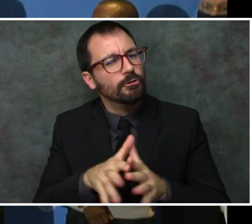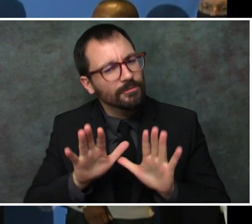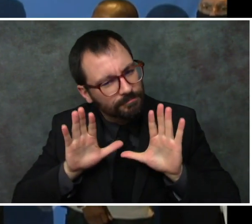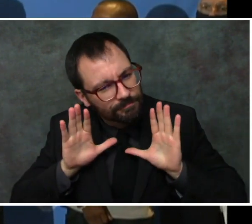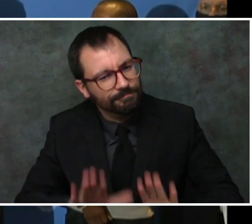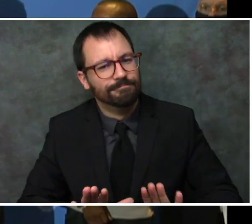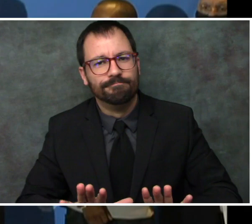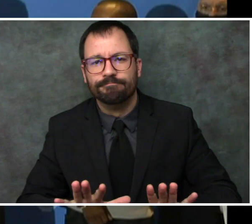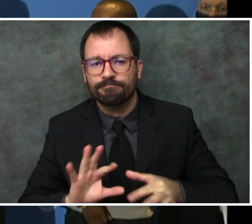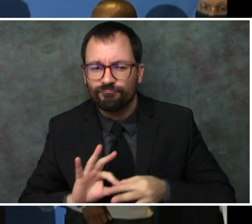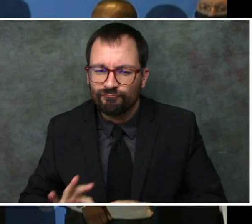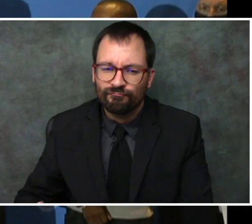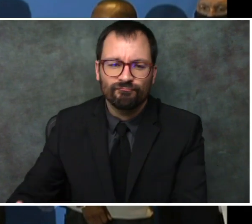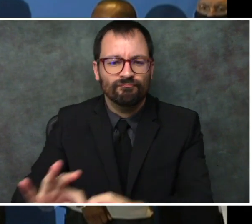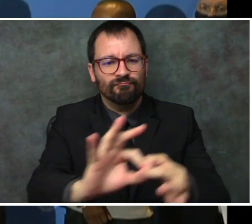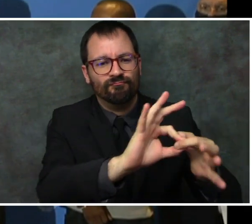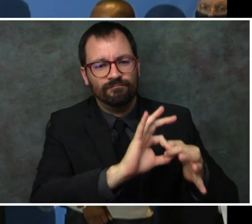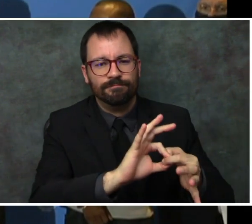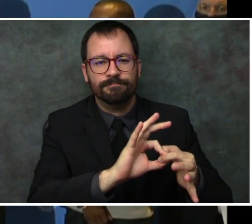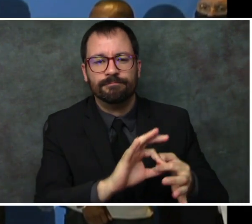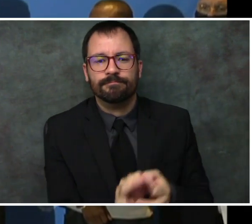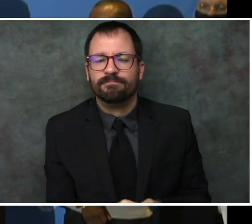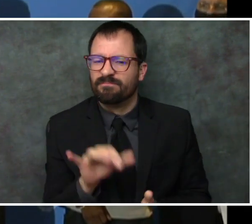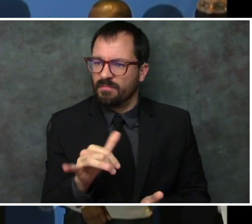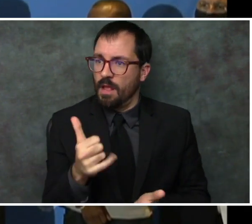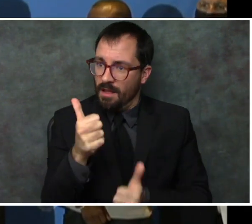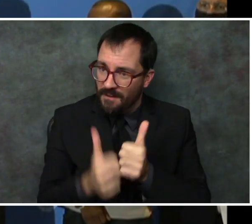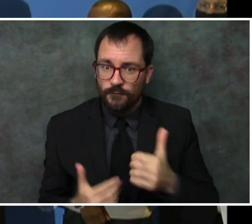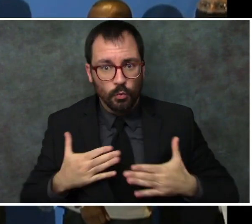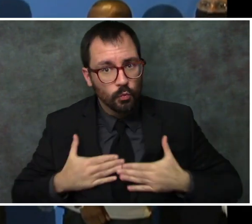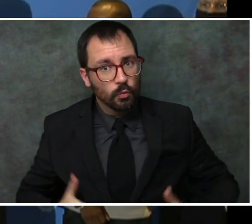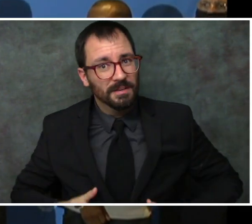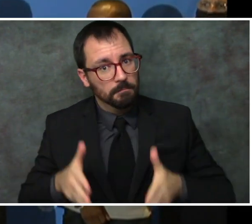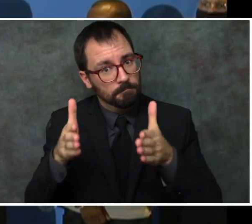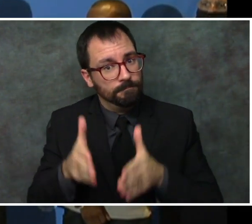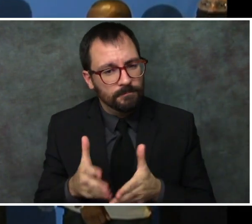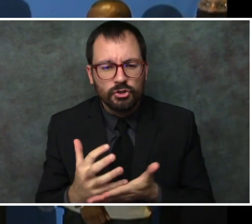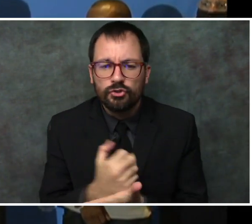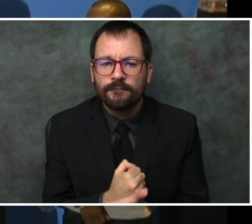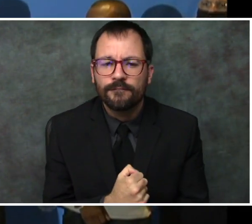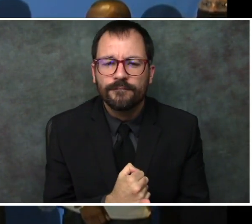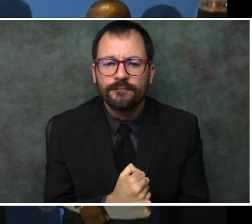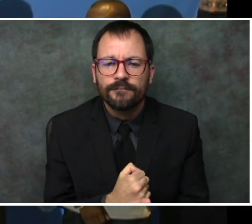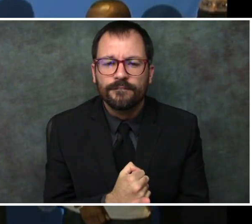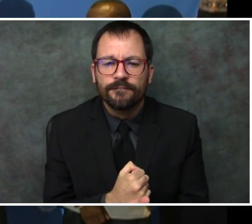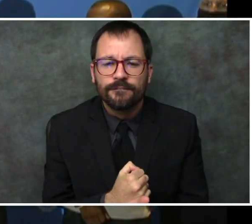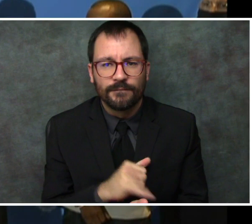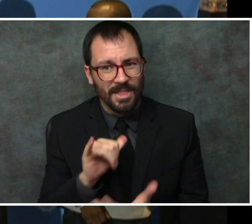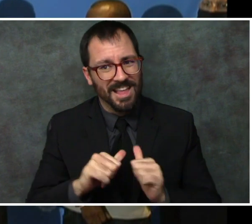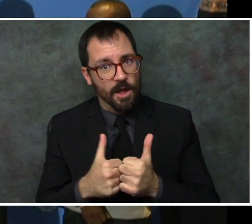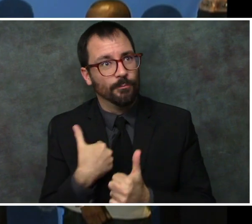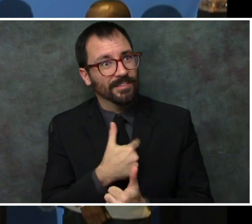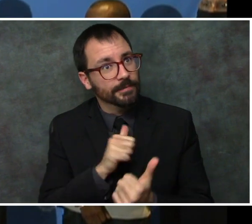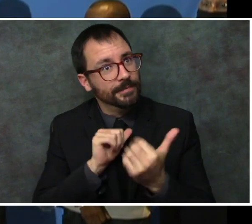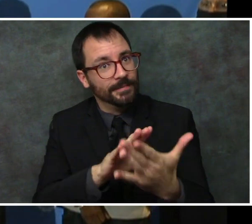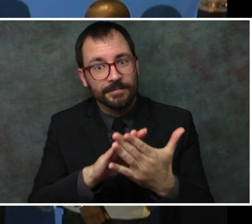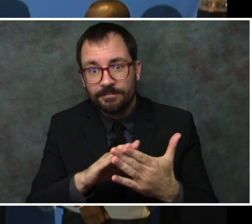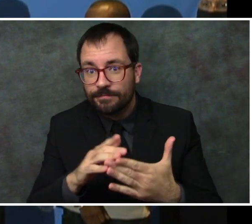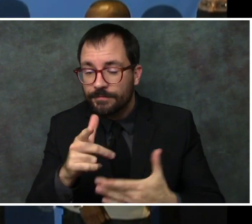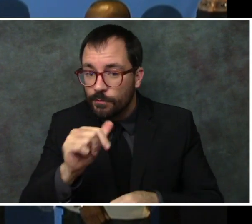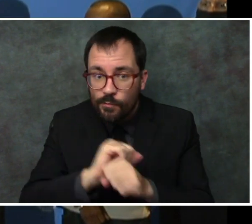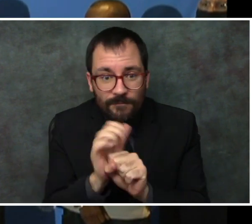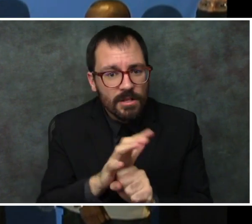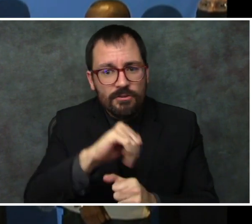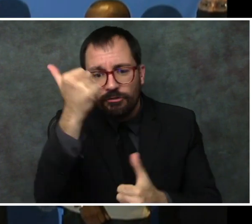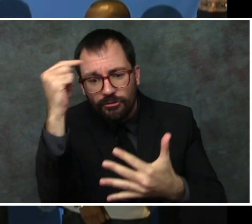the only way that we can move forward with the unity and strength that we need to meet the challenges that face us at this time. We've talked about